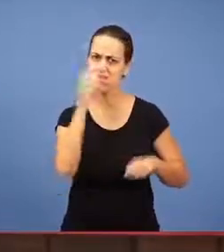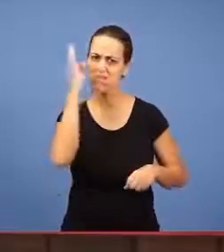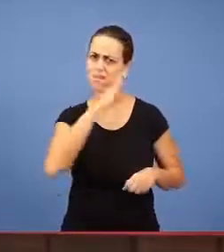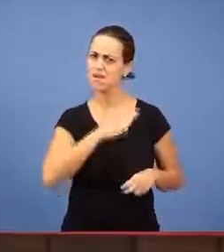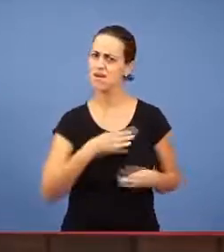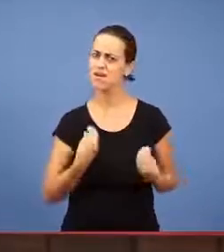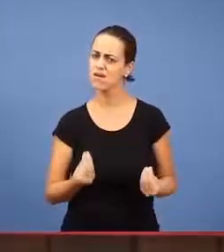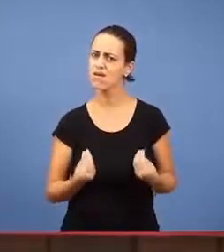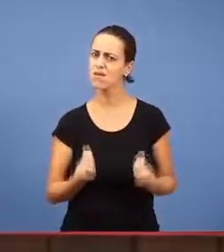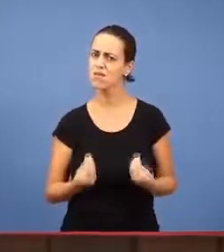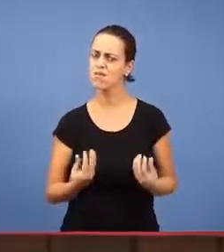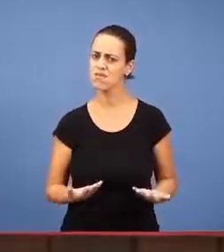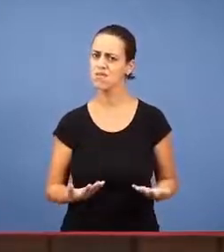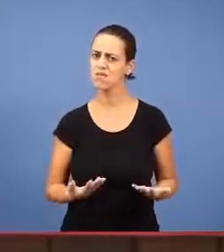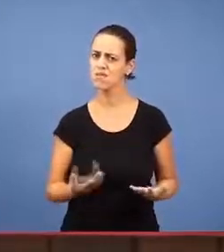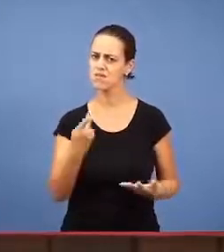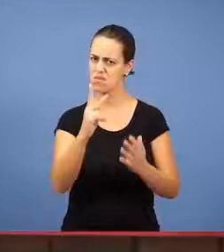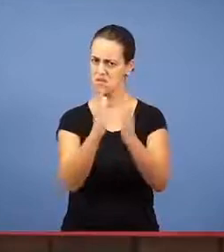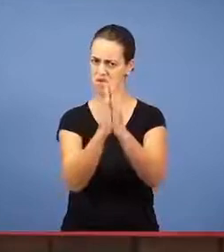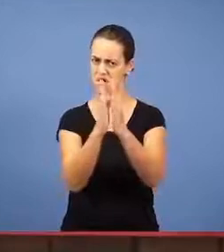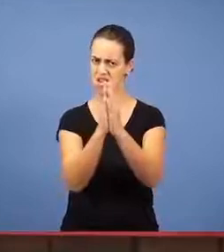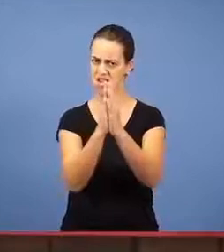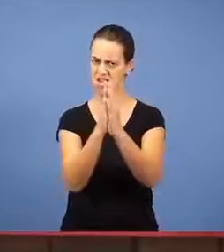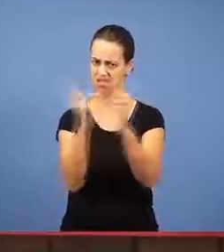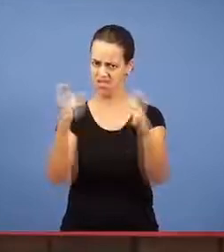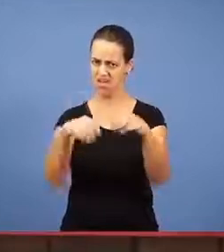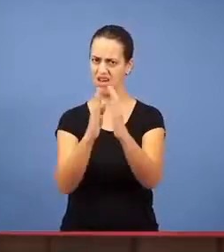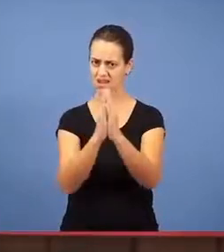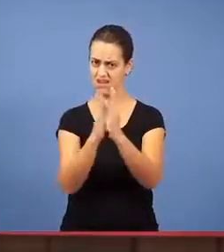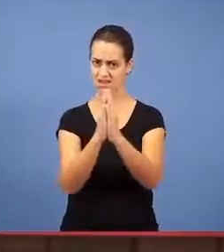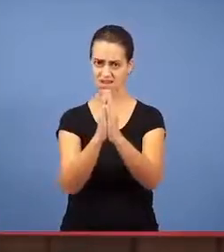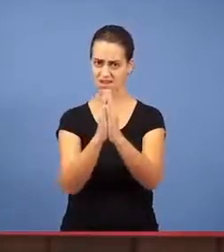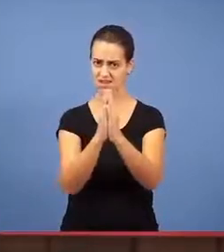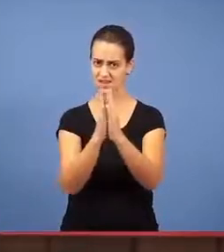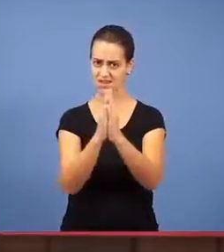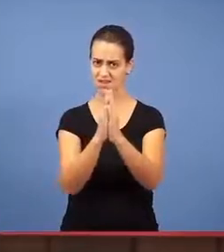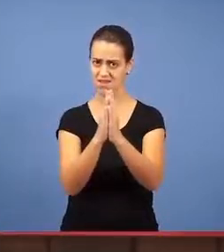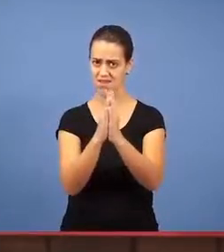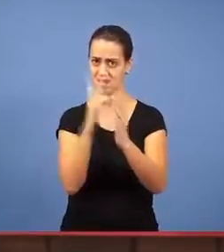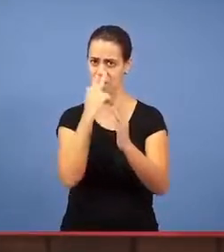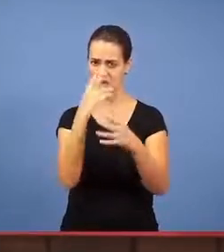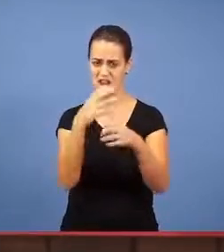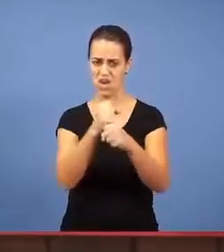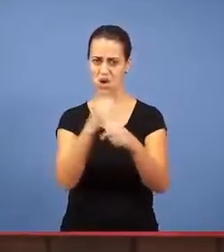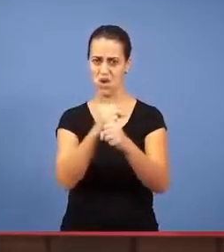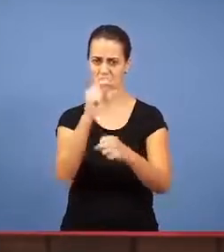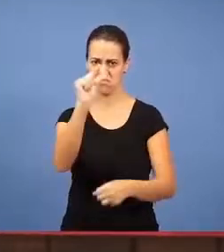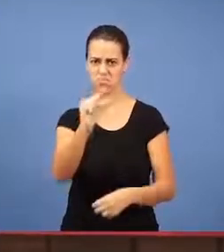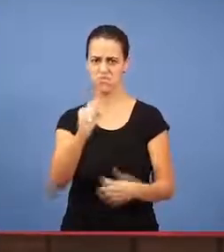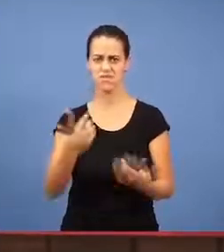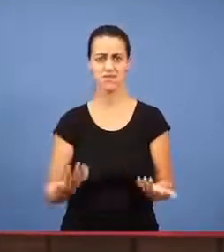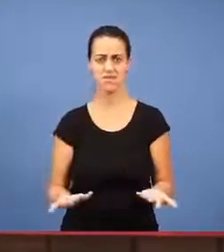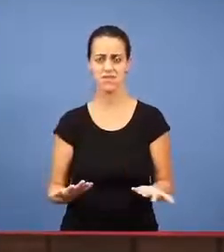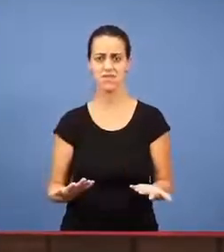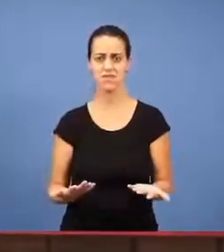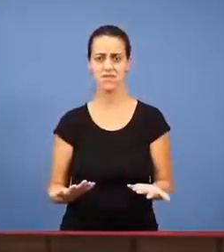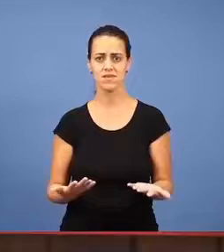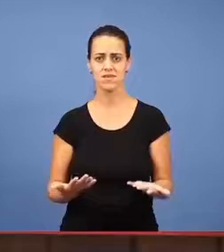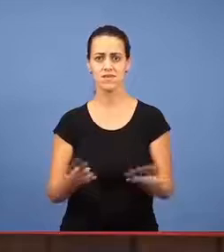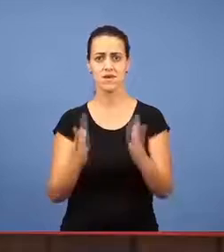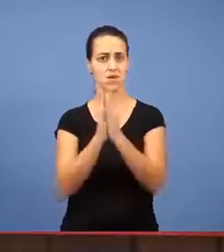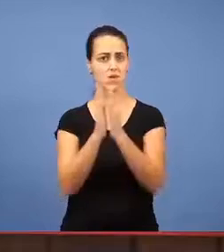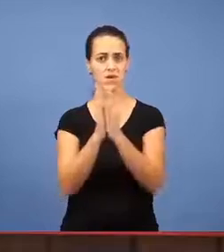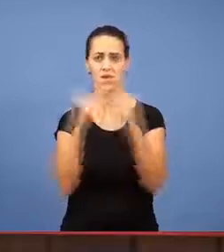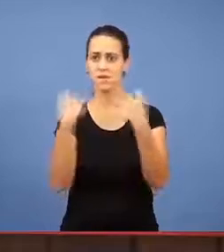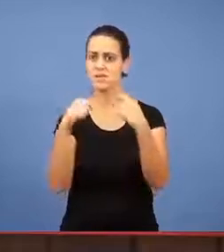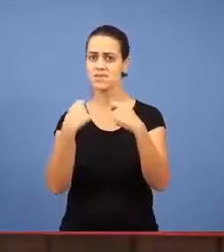this? What is the worth of your prayer? 3. From 1 to 10, your prayer is worth 3 or 5.